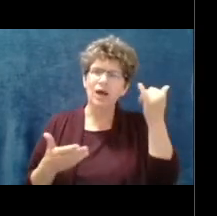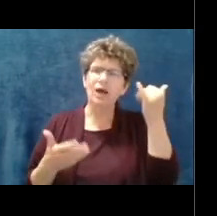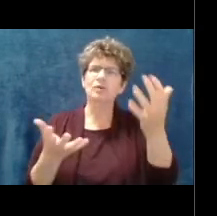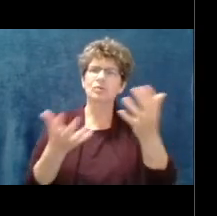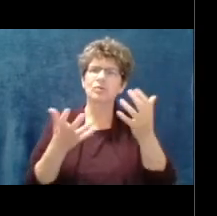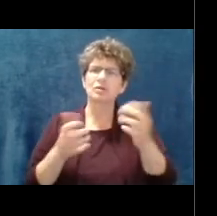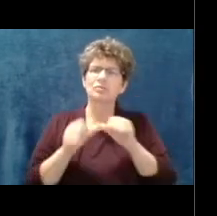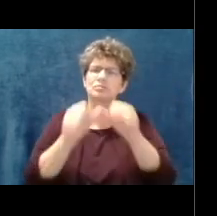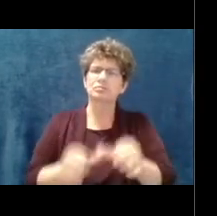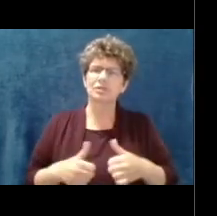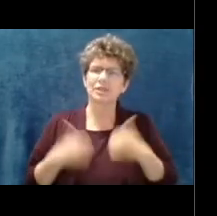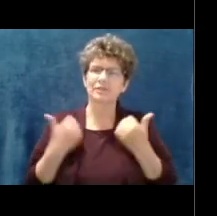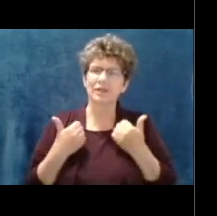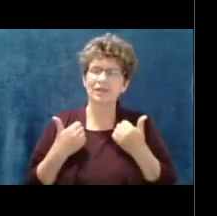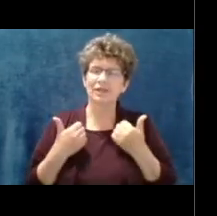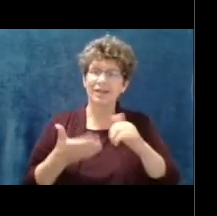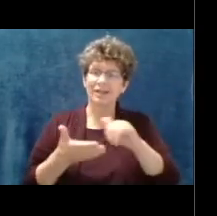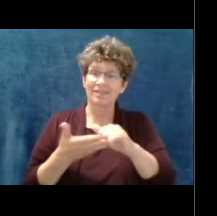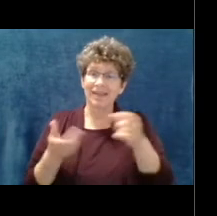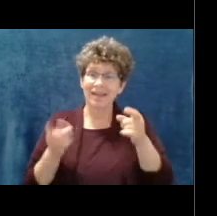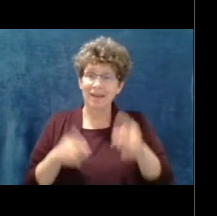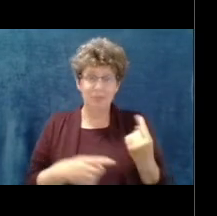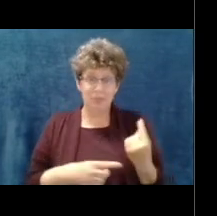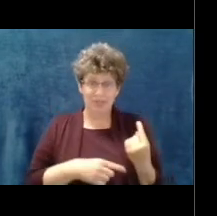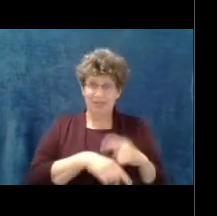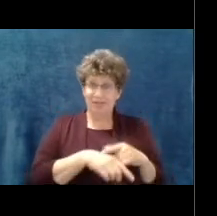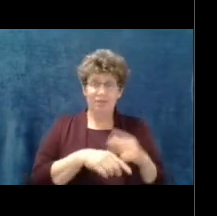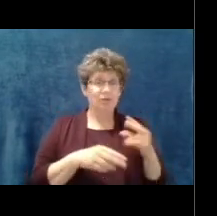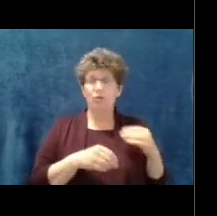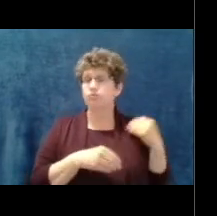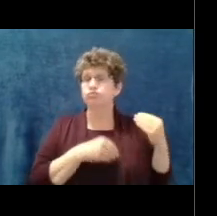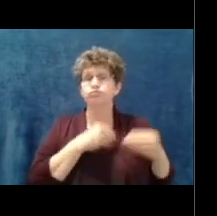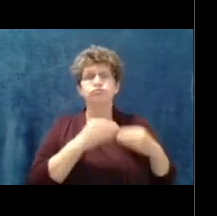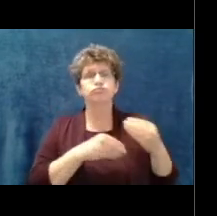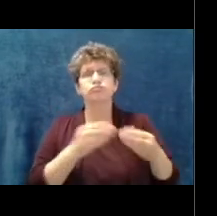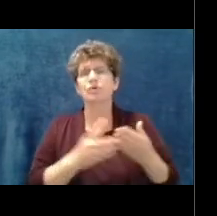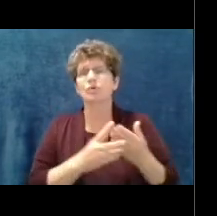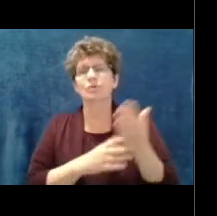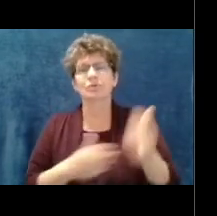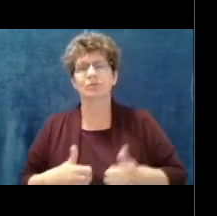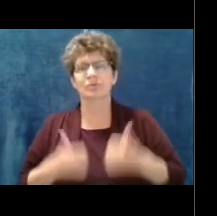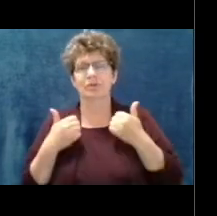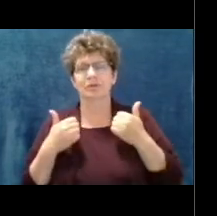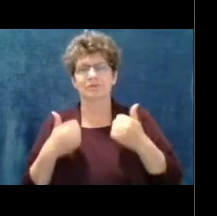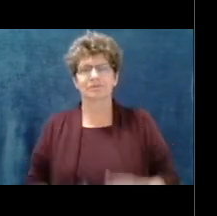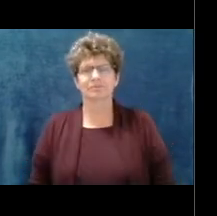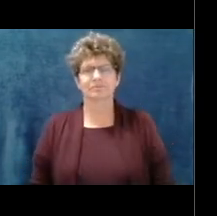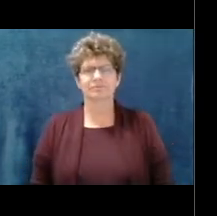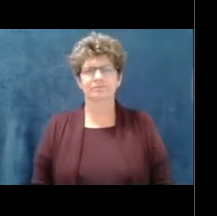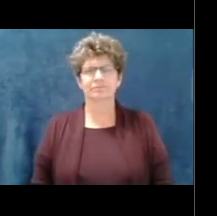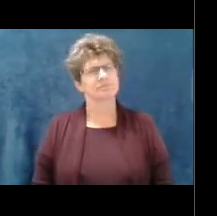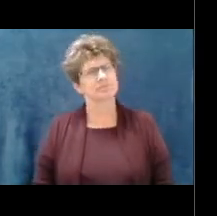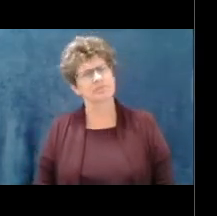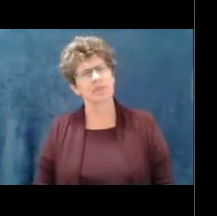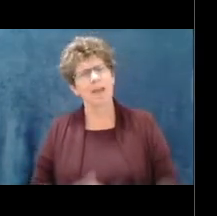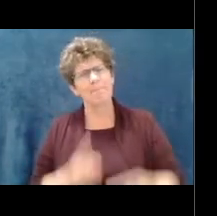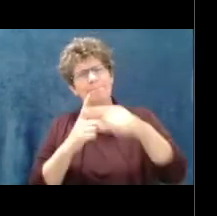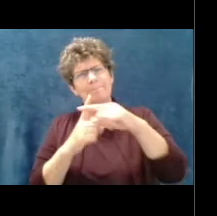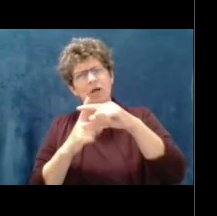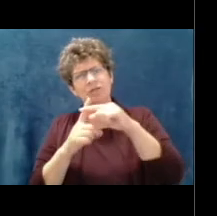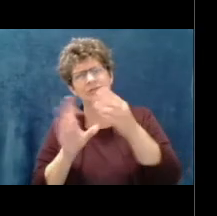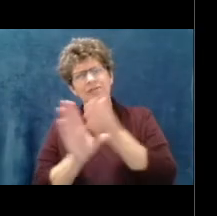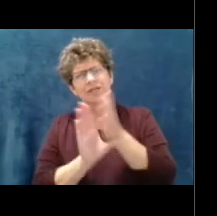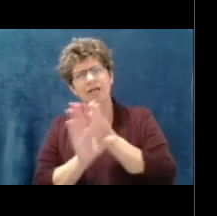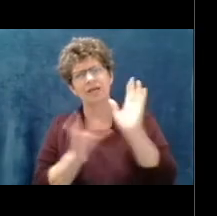So what's positive psychiatry, positive psychology? How does that kind of apply to this? Well, positive psychiatry is basically